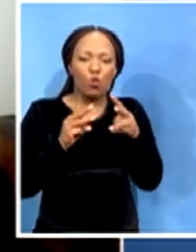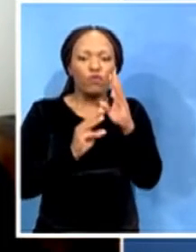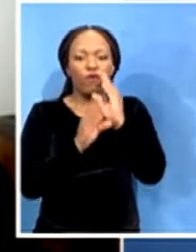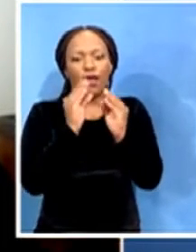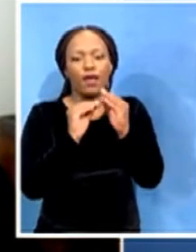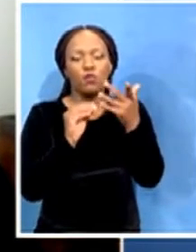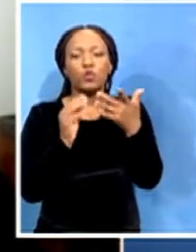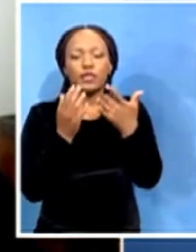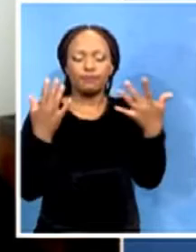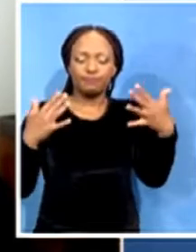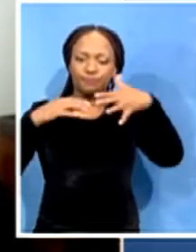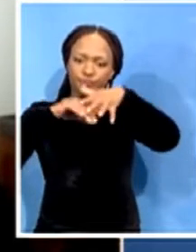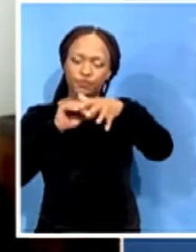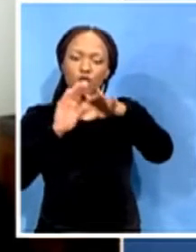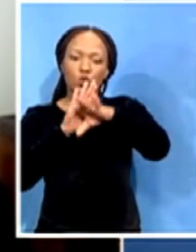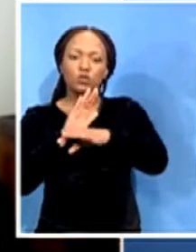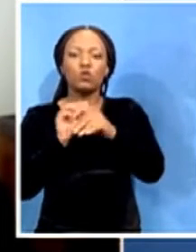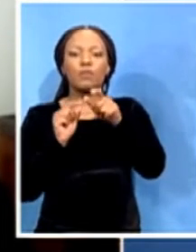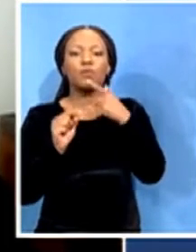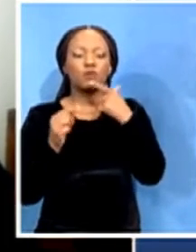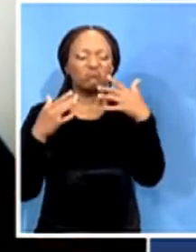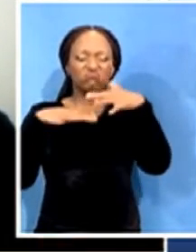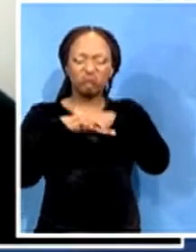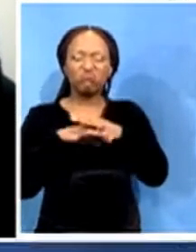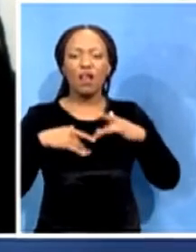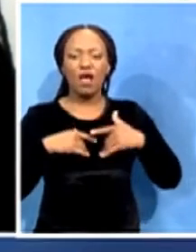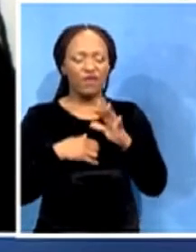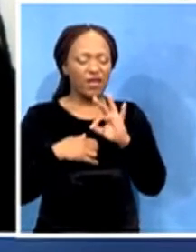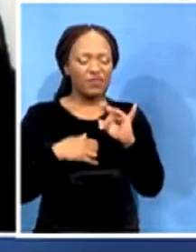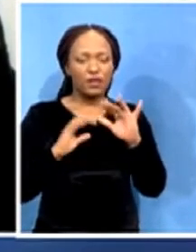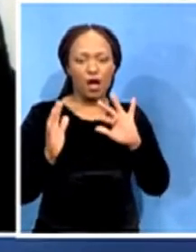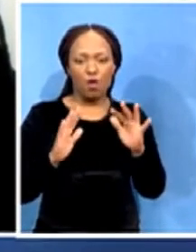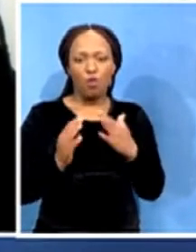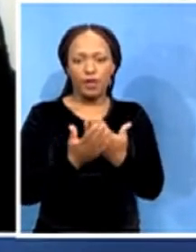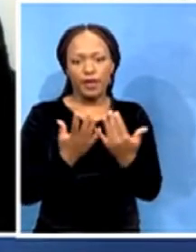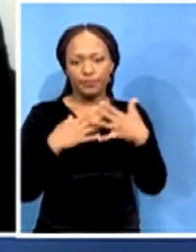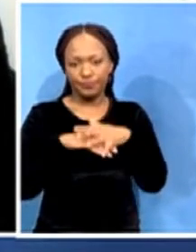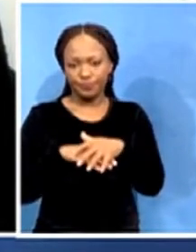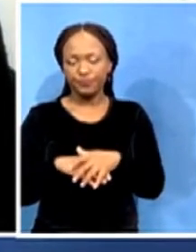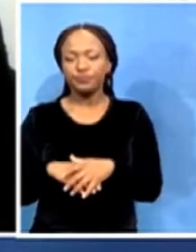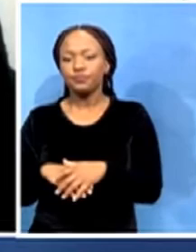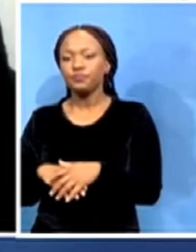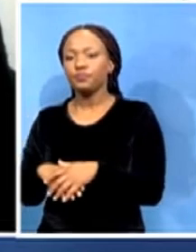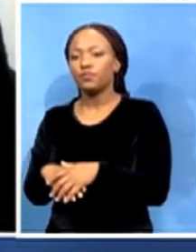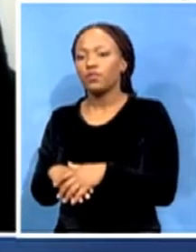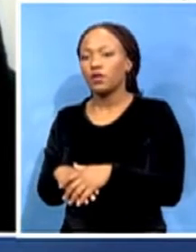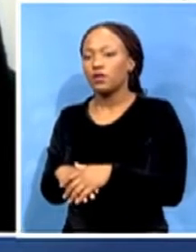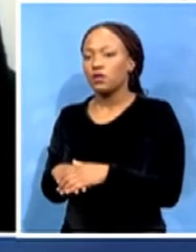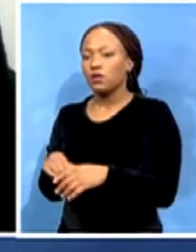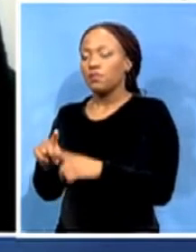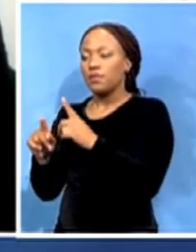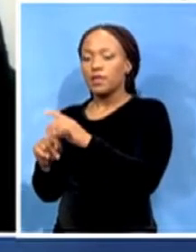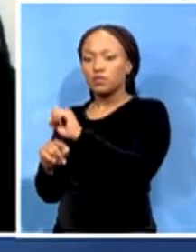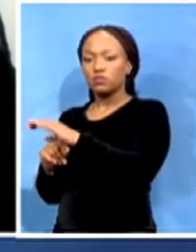everyday lives. Yeah. Can the Constitution help bridge the socio-historical divisions here in South Africa, do you